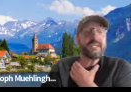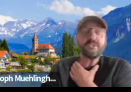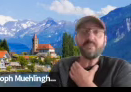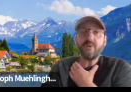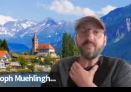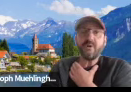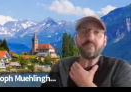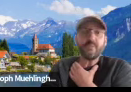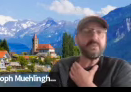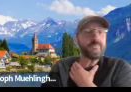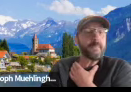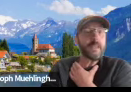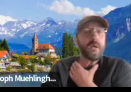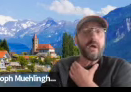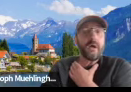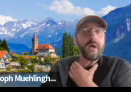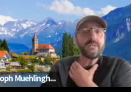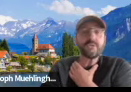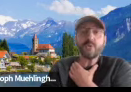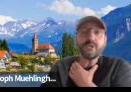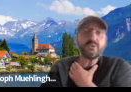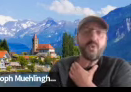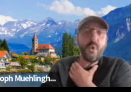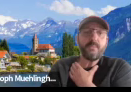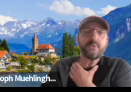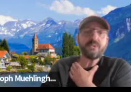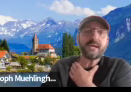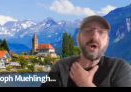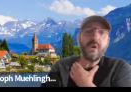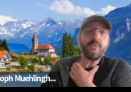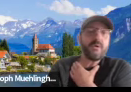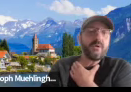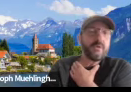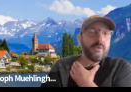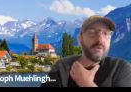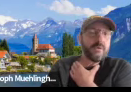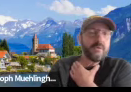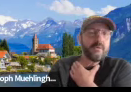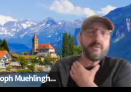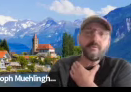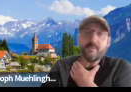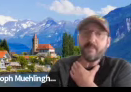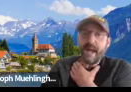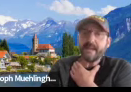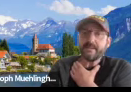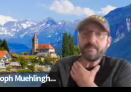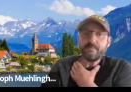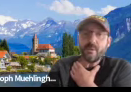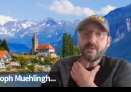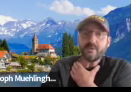a relationship and have loved ones. So those are the two hormones that come from the